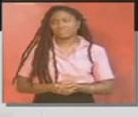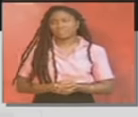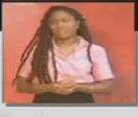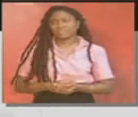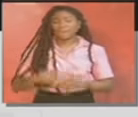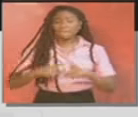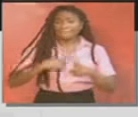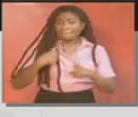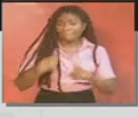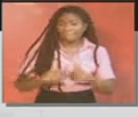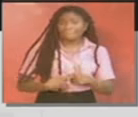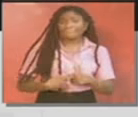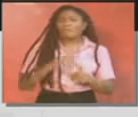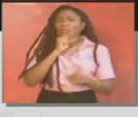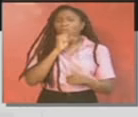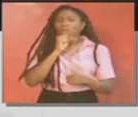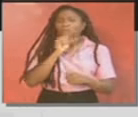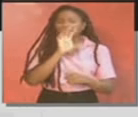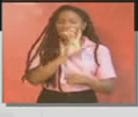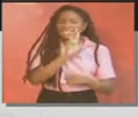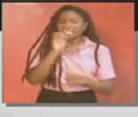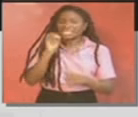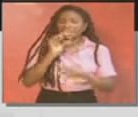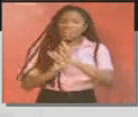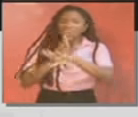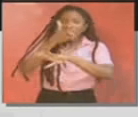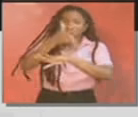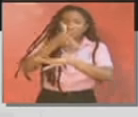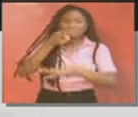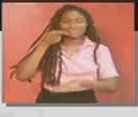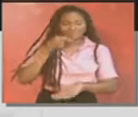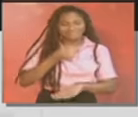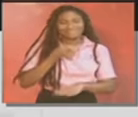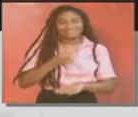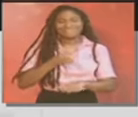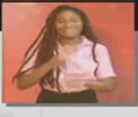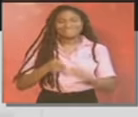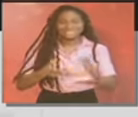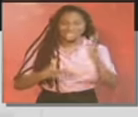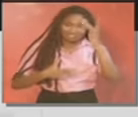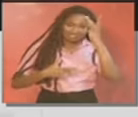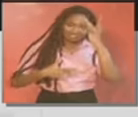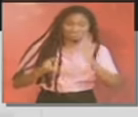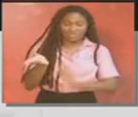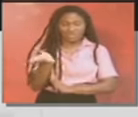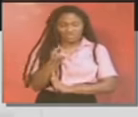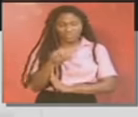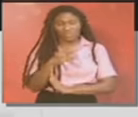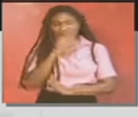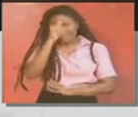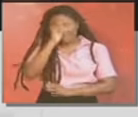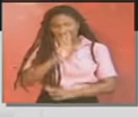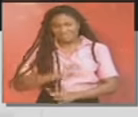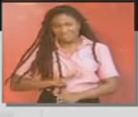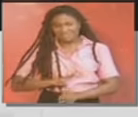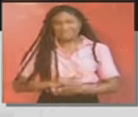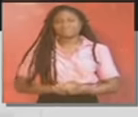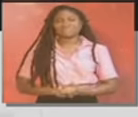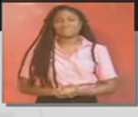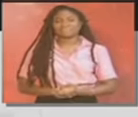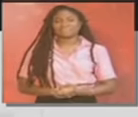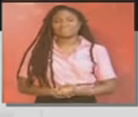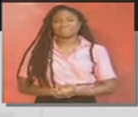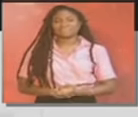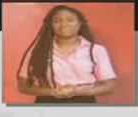in individuals 60 years and above, and that among those who had a fatal outcome,